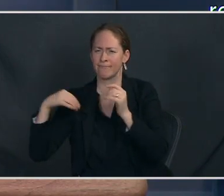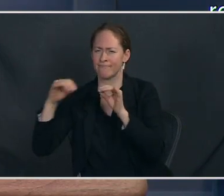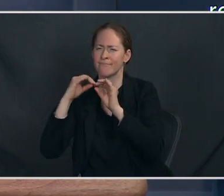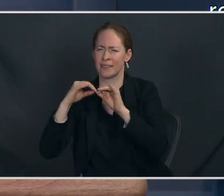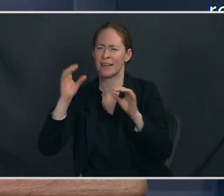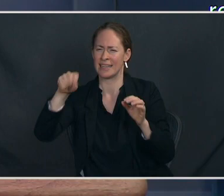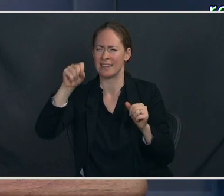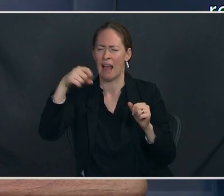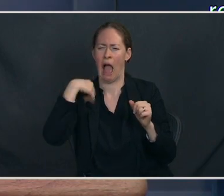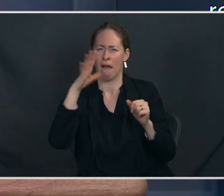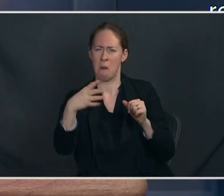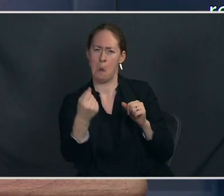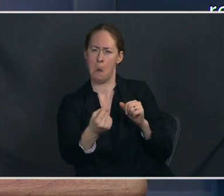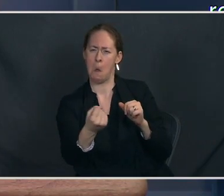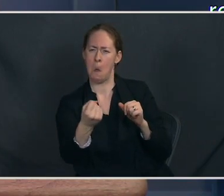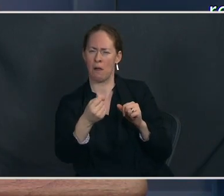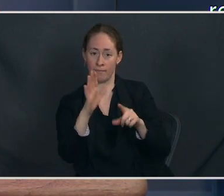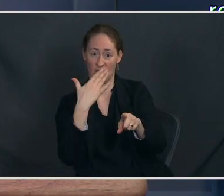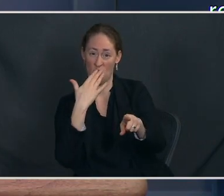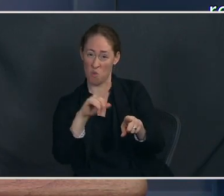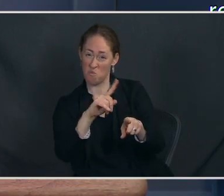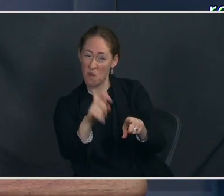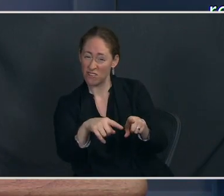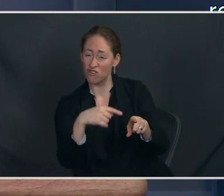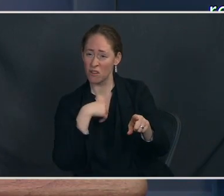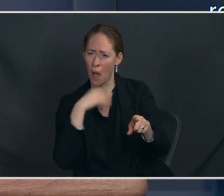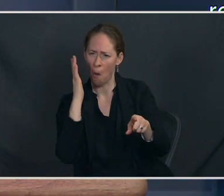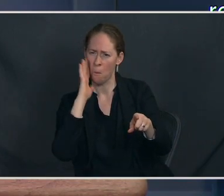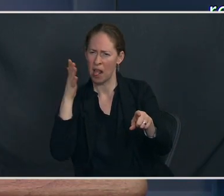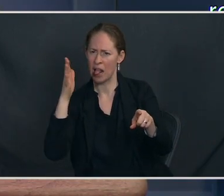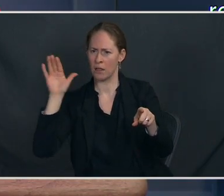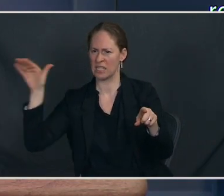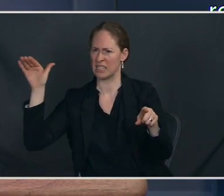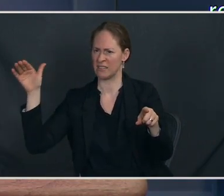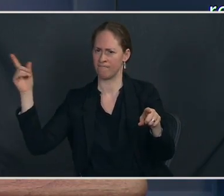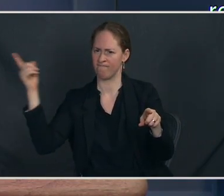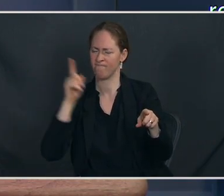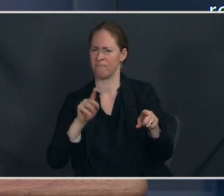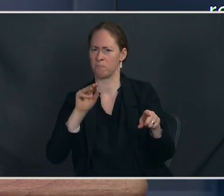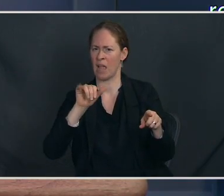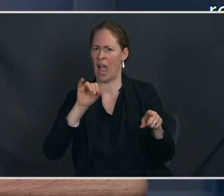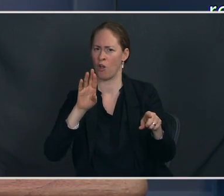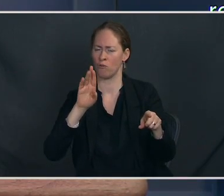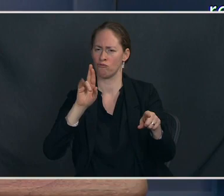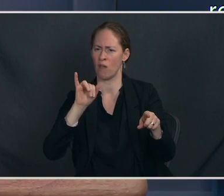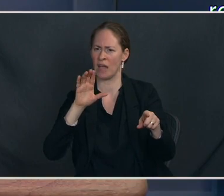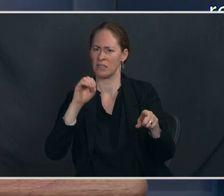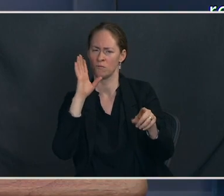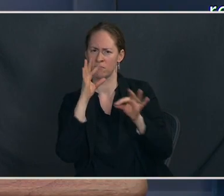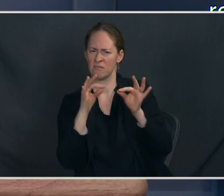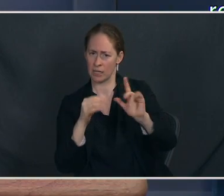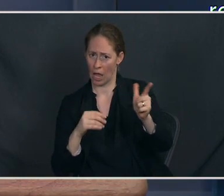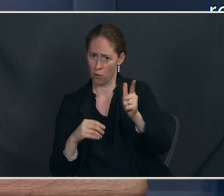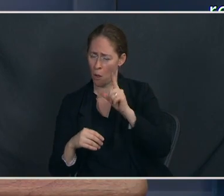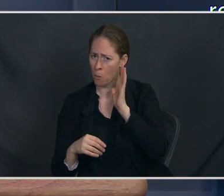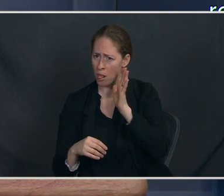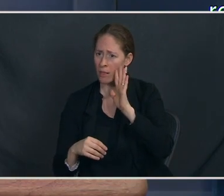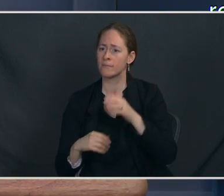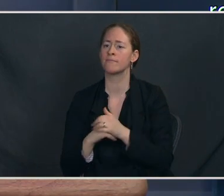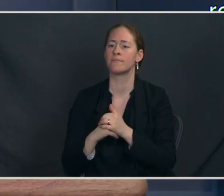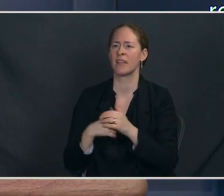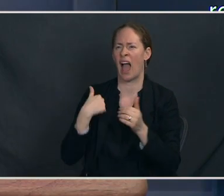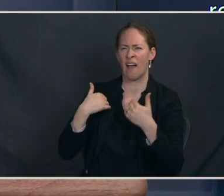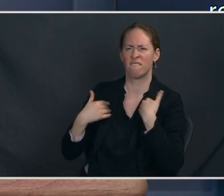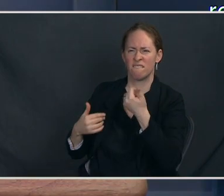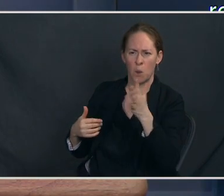It's a good question. We'll bring Ambassador Rice back, but we'll circle back with you on this today. Yamiche, go ahead in the back. Hi, I have a couple questions. First is,